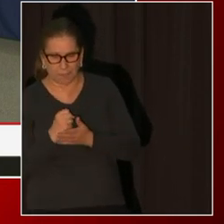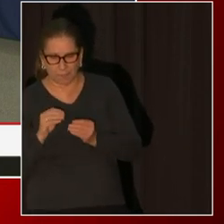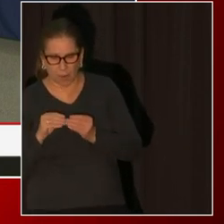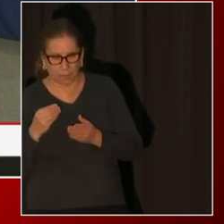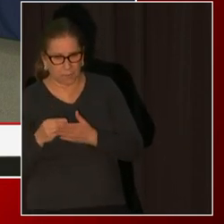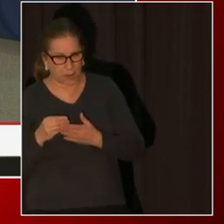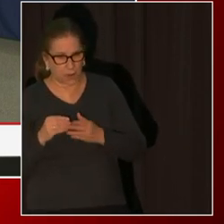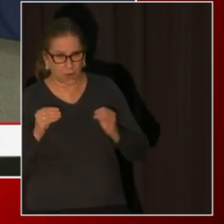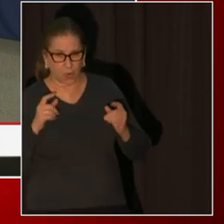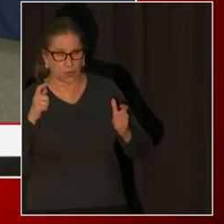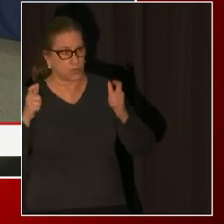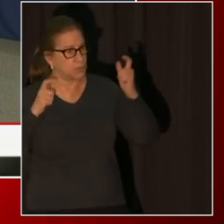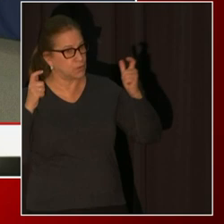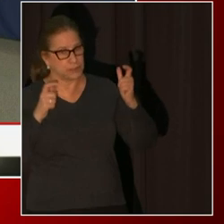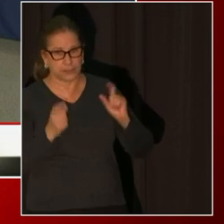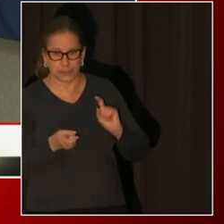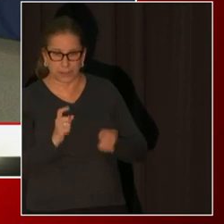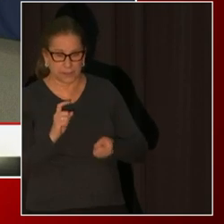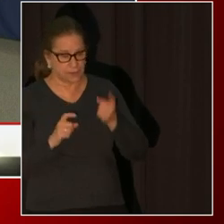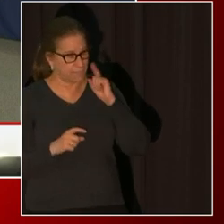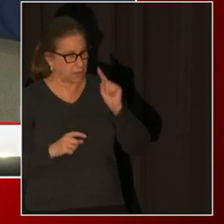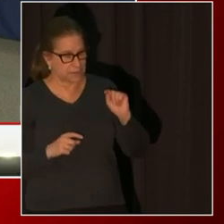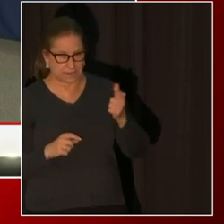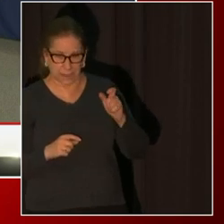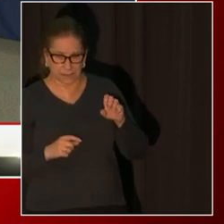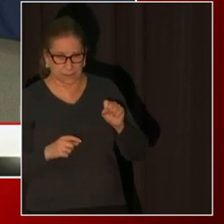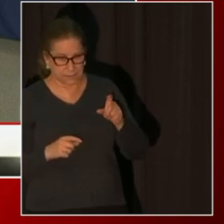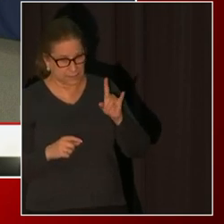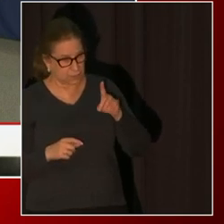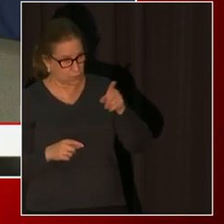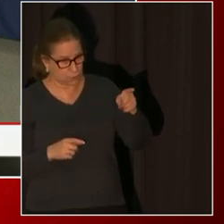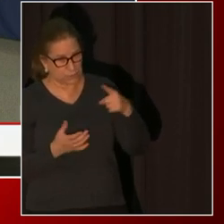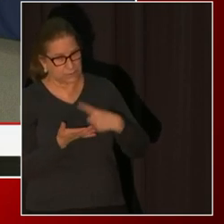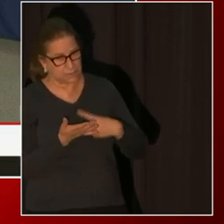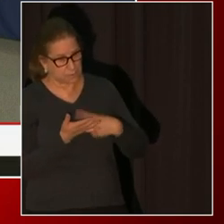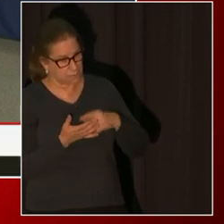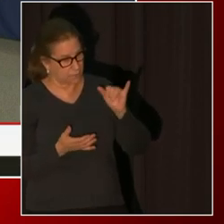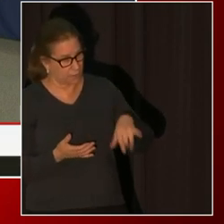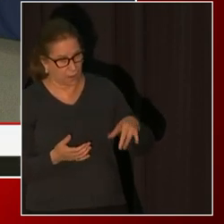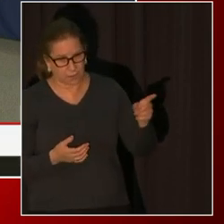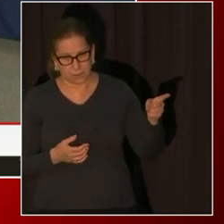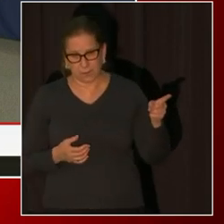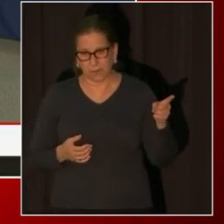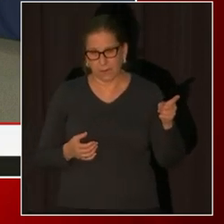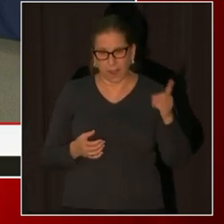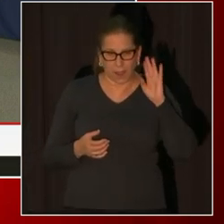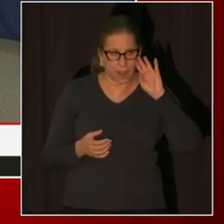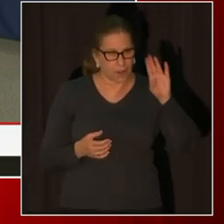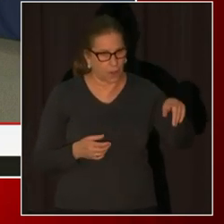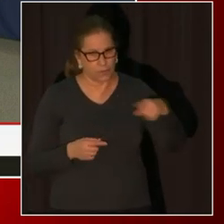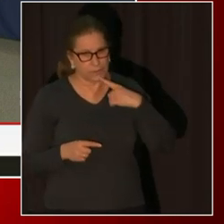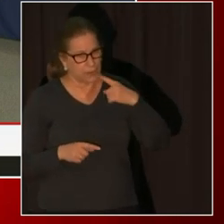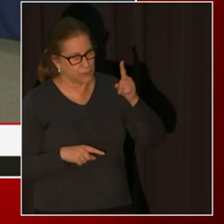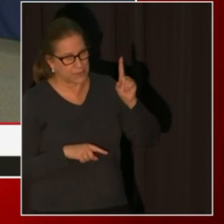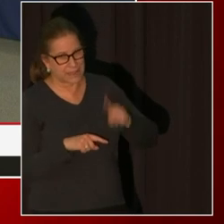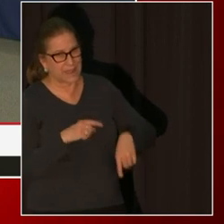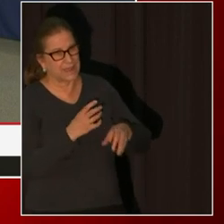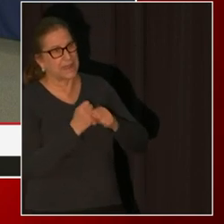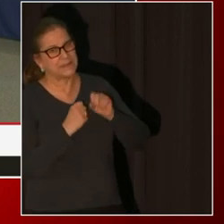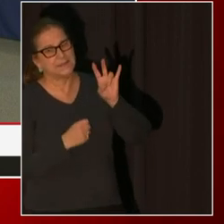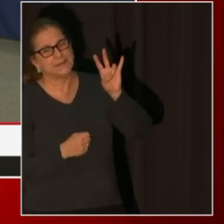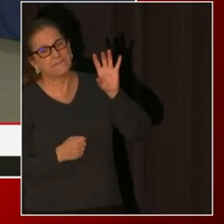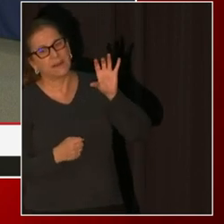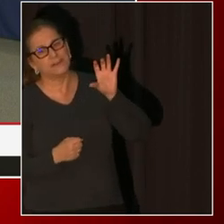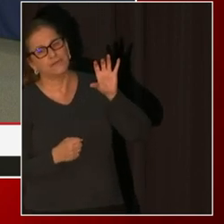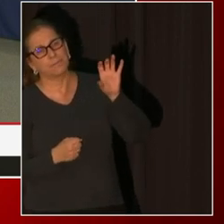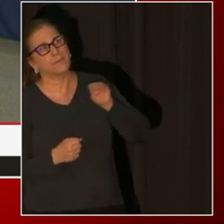tax rates. Did that ever come into the debate? I know that you had said before that you can't raise $700 million just out of raising taxes. Well,